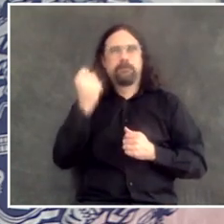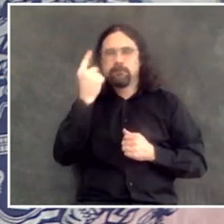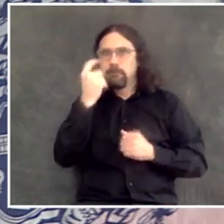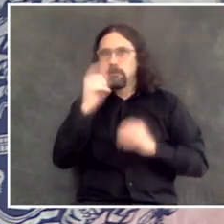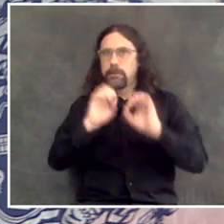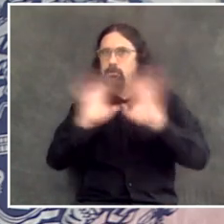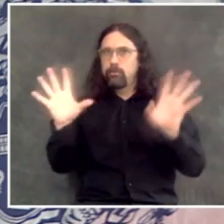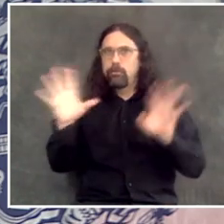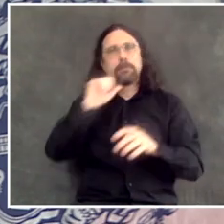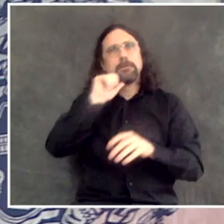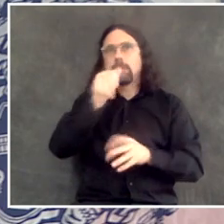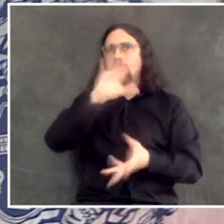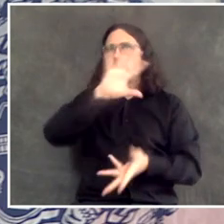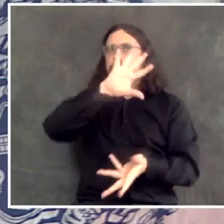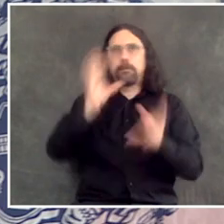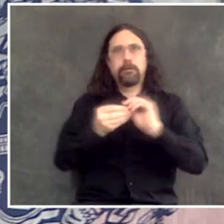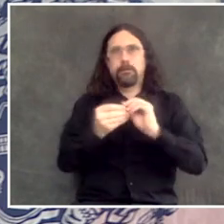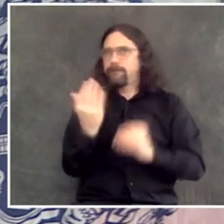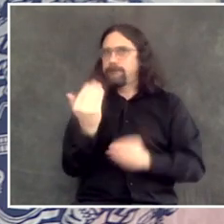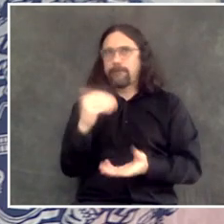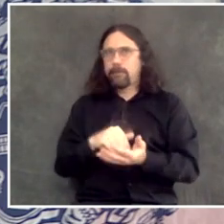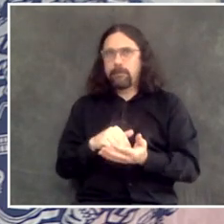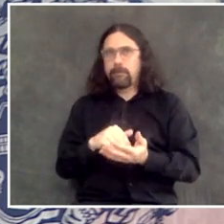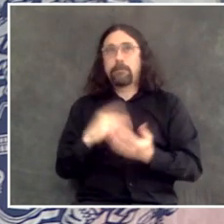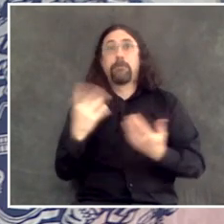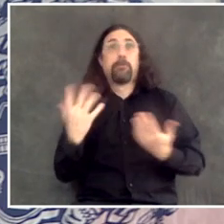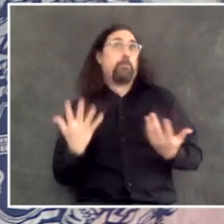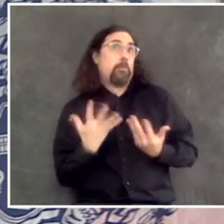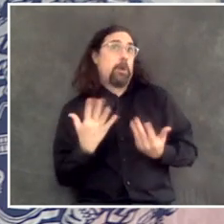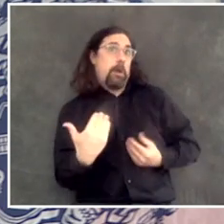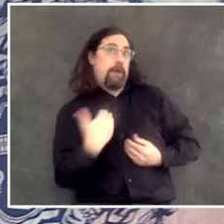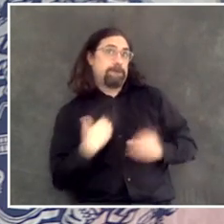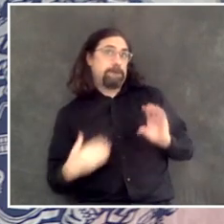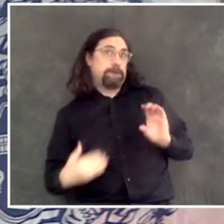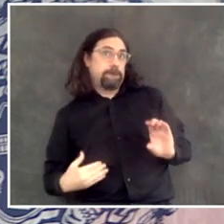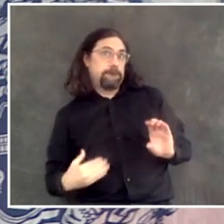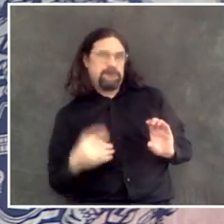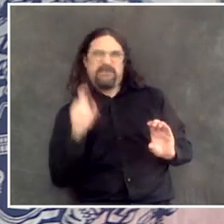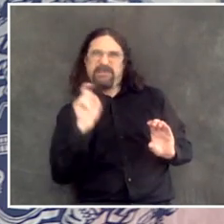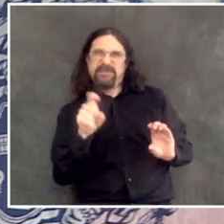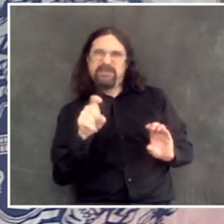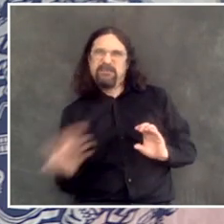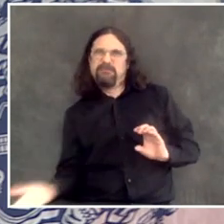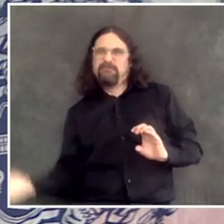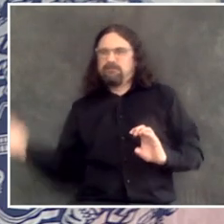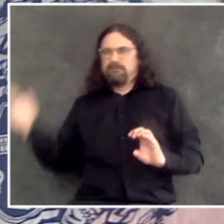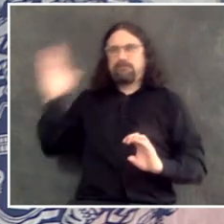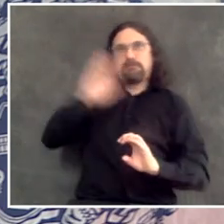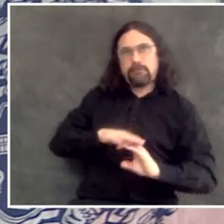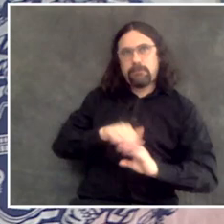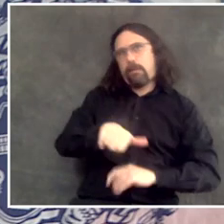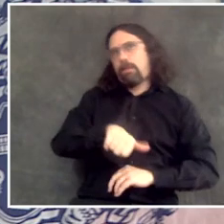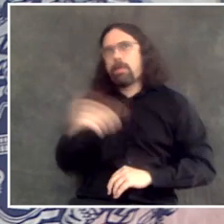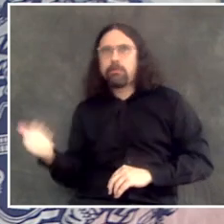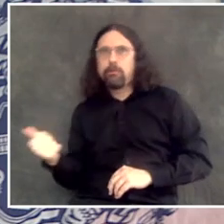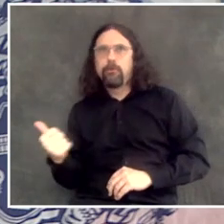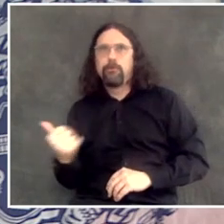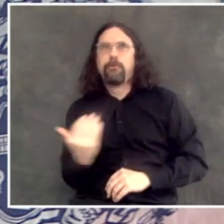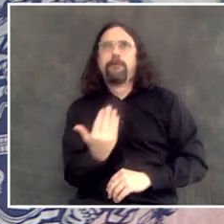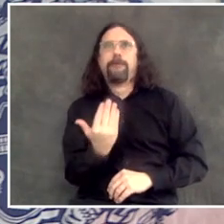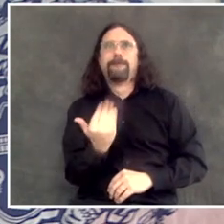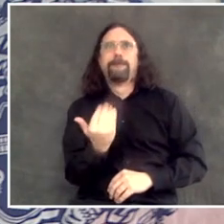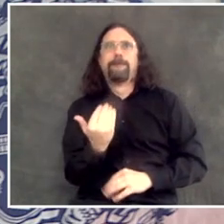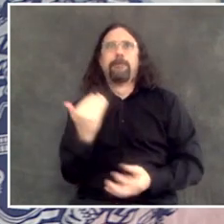right now we're struggling to have enough for next week. We will need approximately